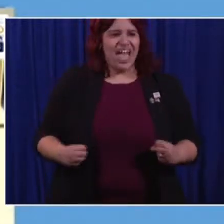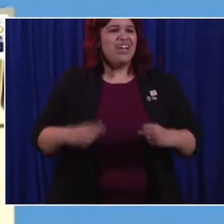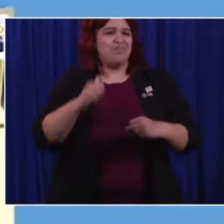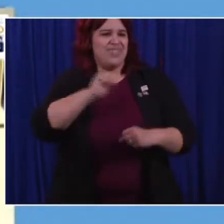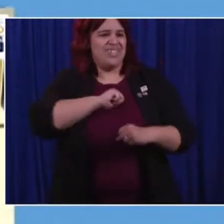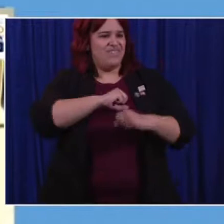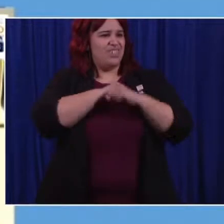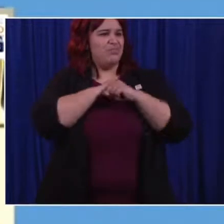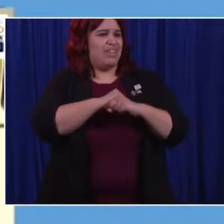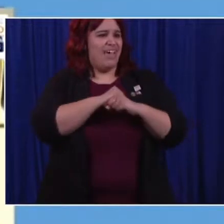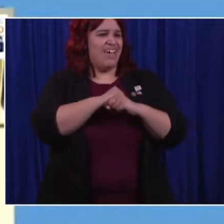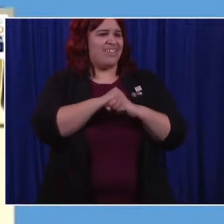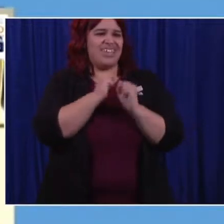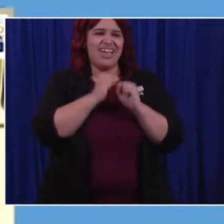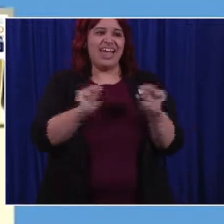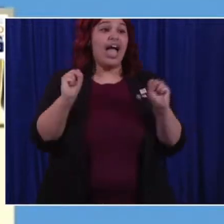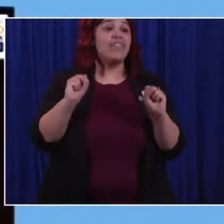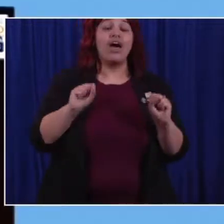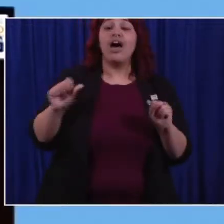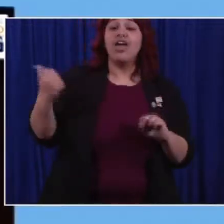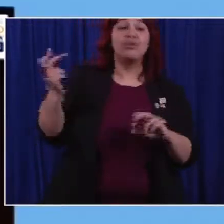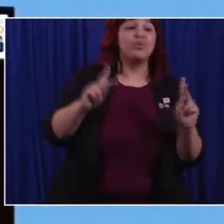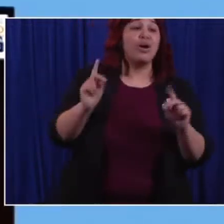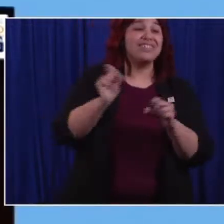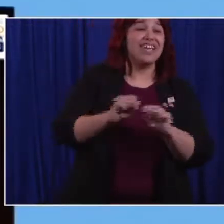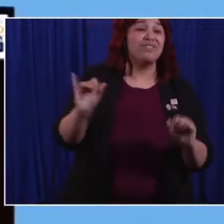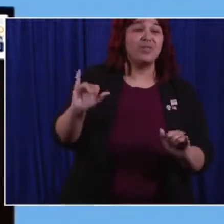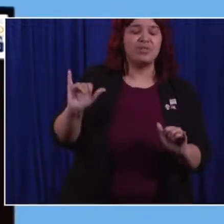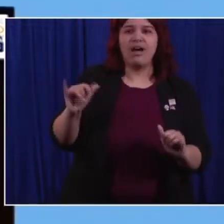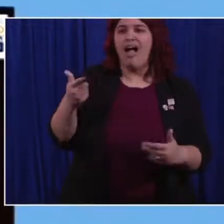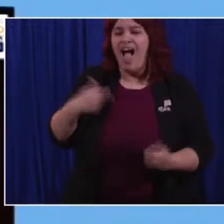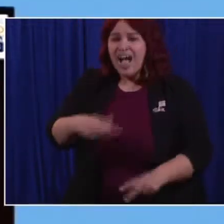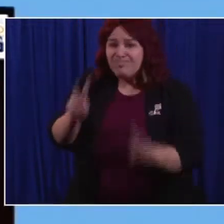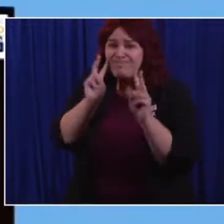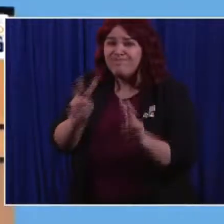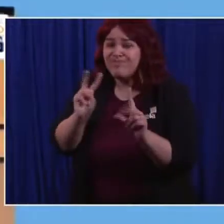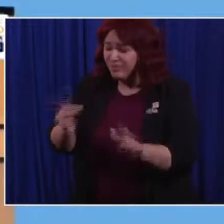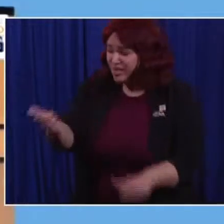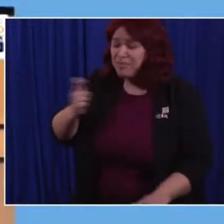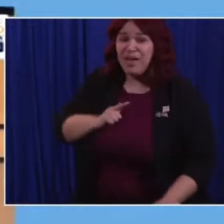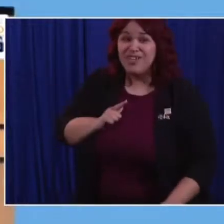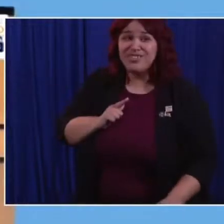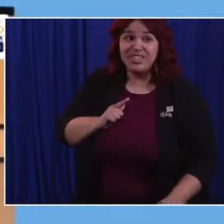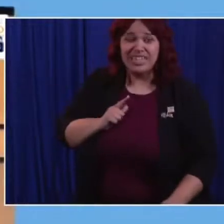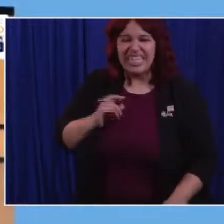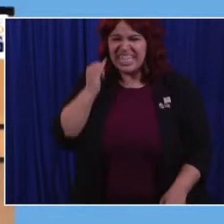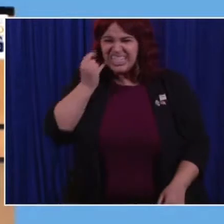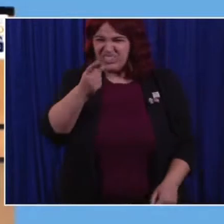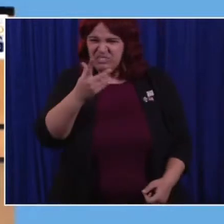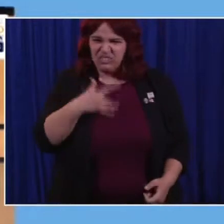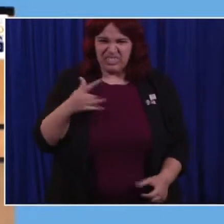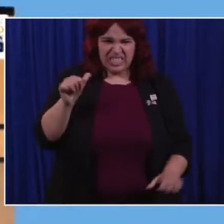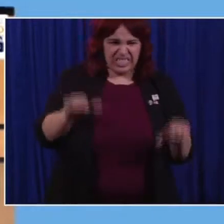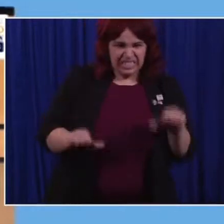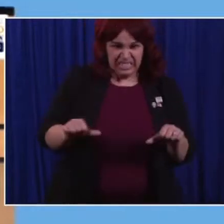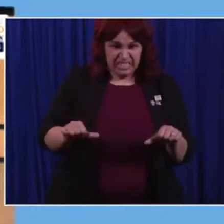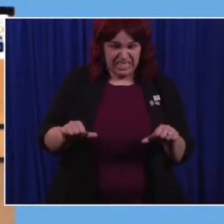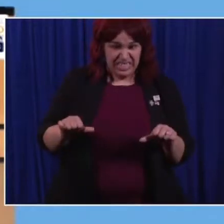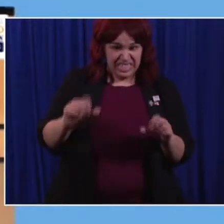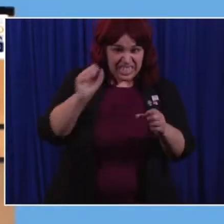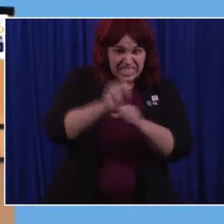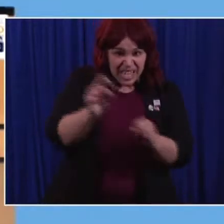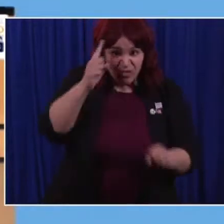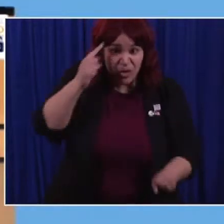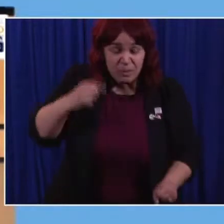but also I am protecting other people too. I can't wait to get the vaccine when it's my turn. If you're not sure if the vaccine is right for you,